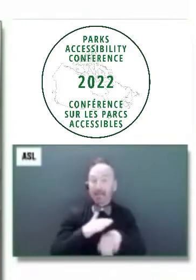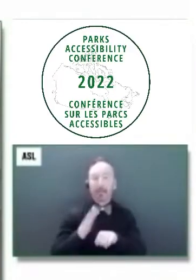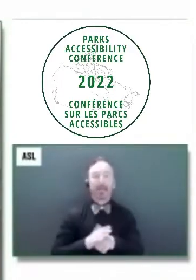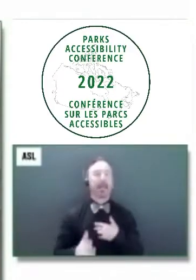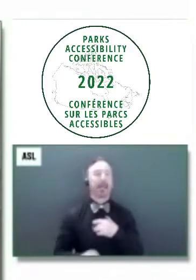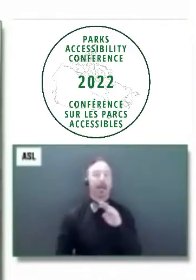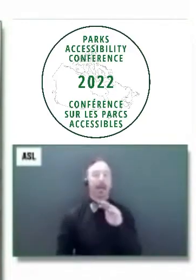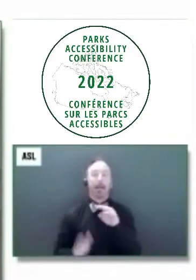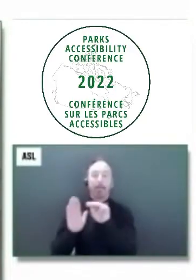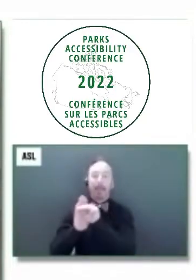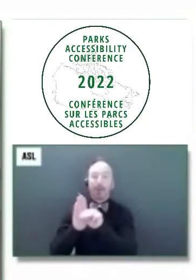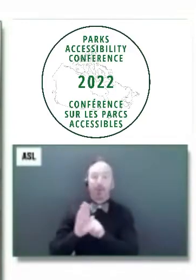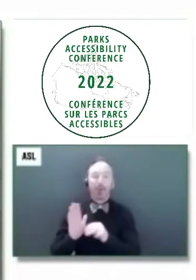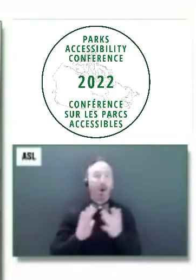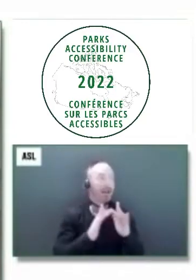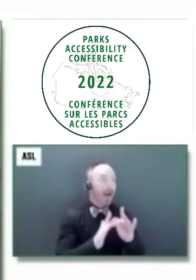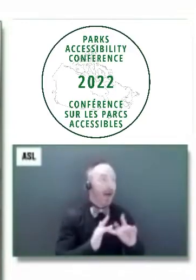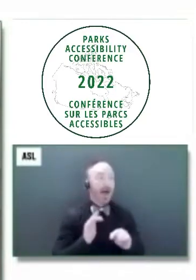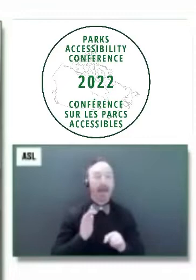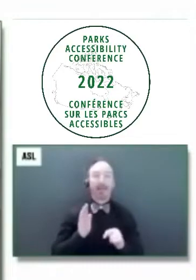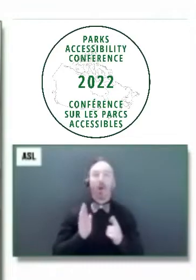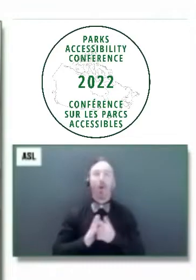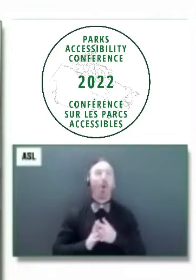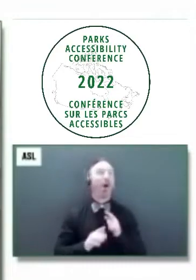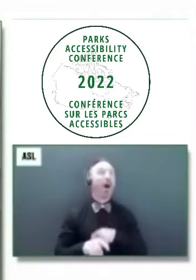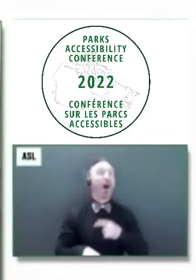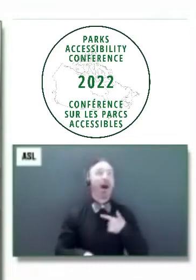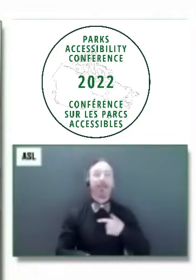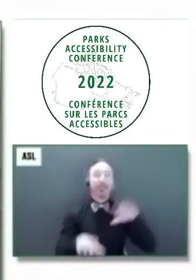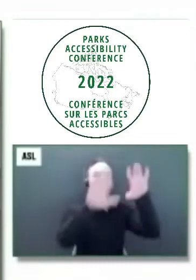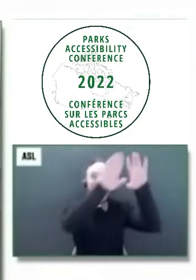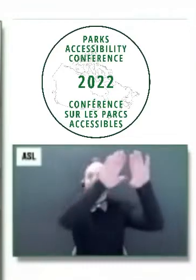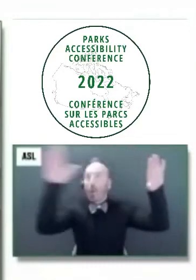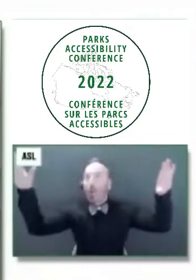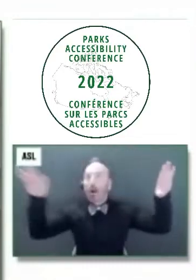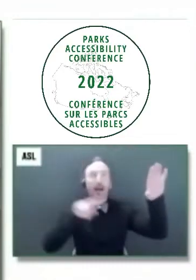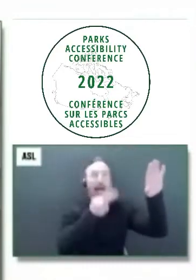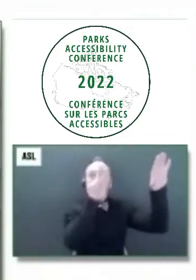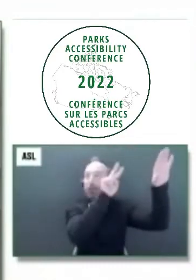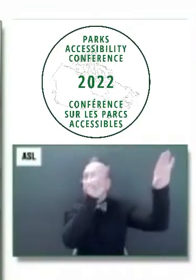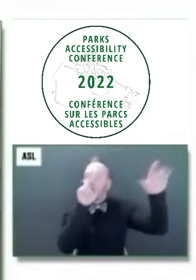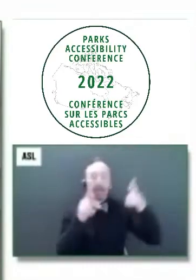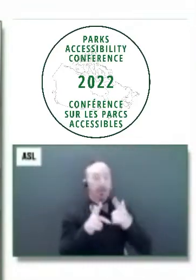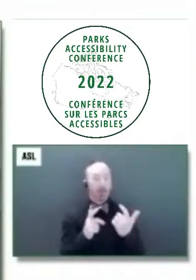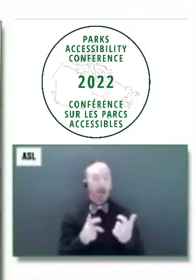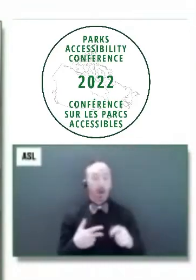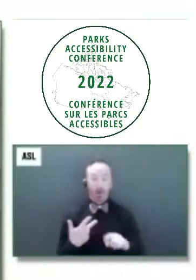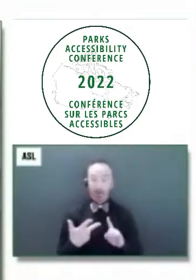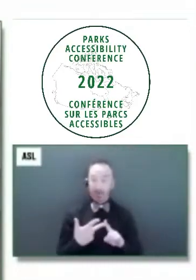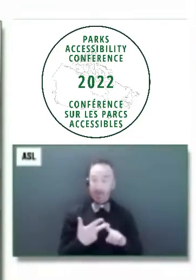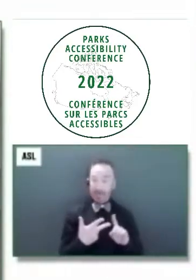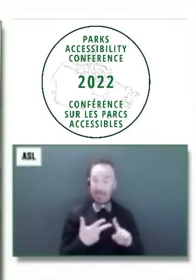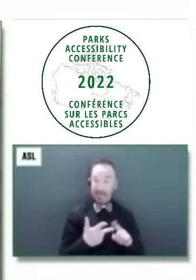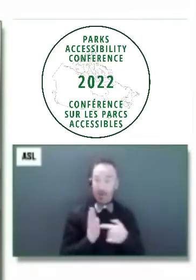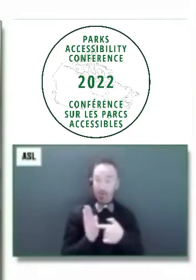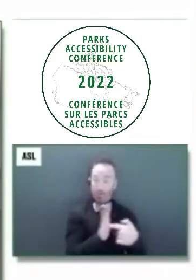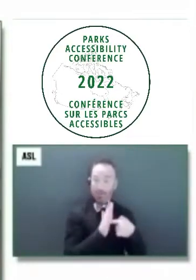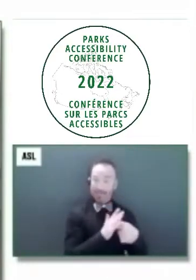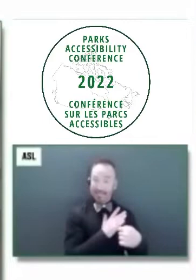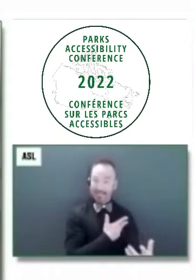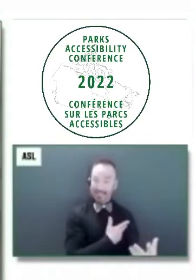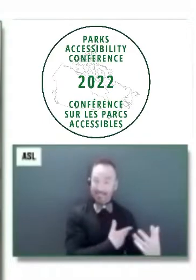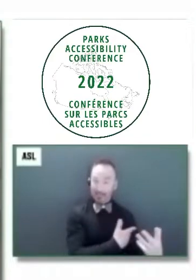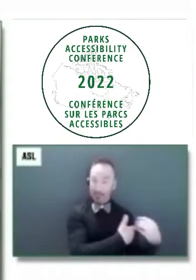and in print, and all teas available all the time. And coffee shop number 3 represents inclusion. My agency of choice